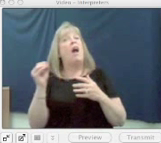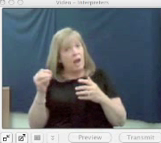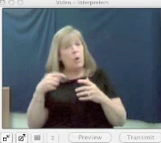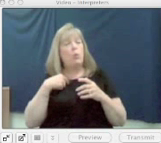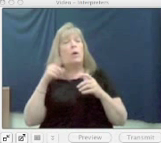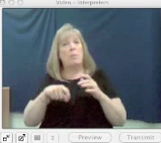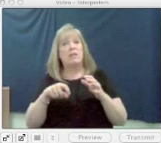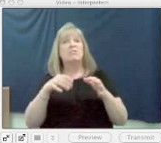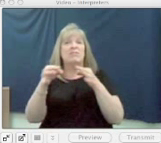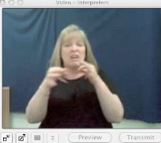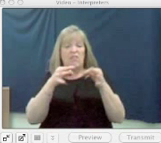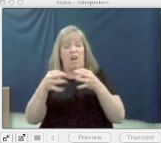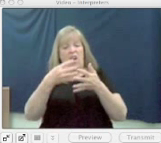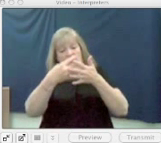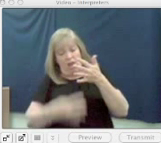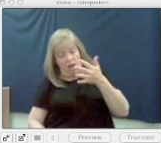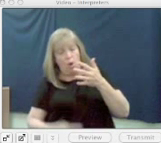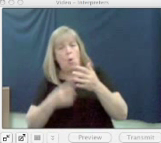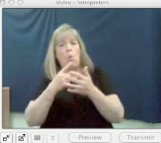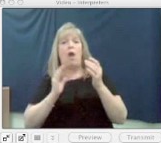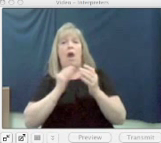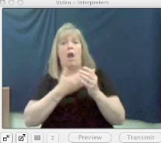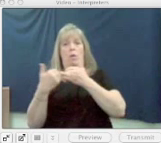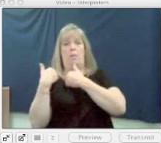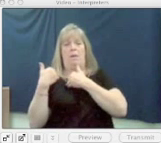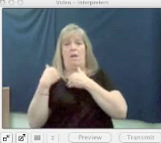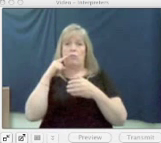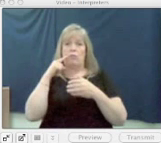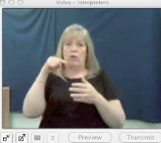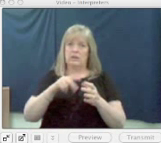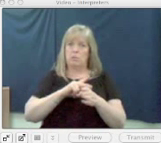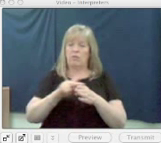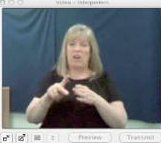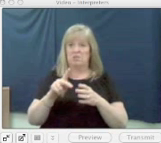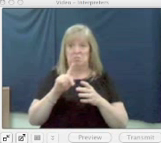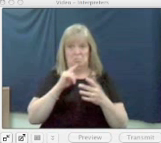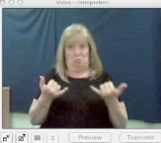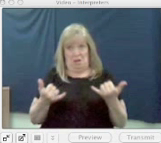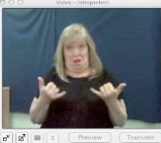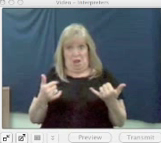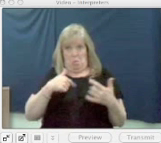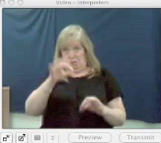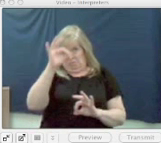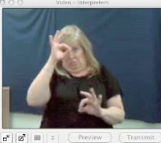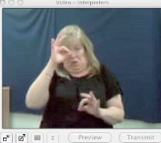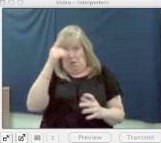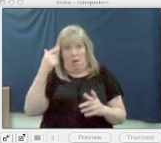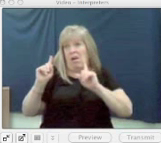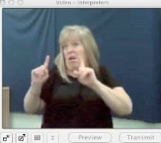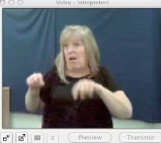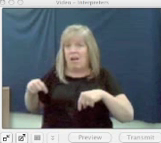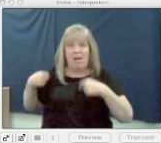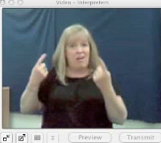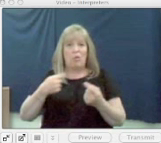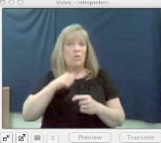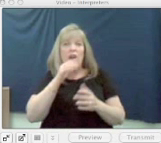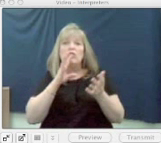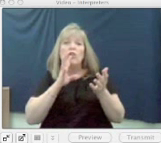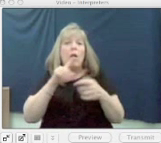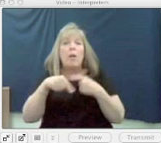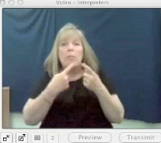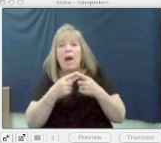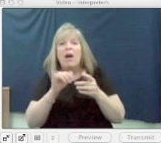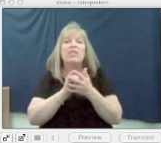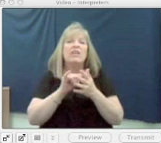I've suggested we don't really know, because we have not really talked overtly about the values and principles of the profession beyond some of the